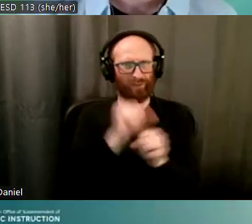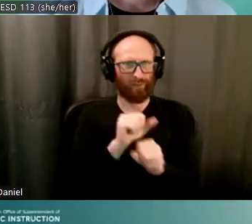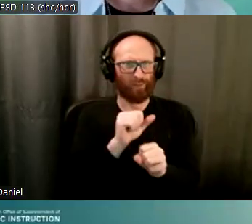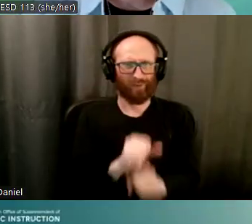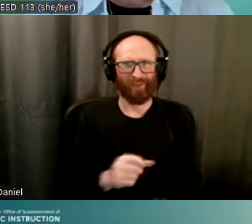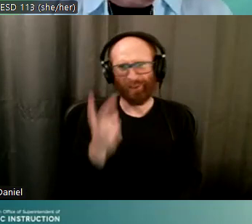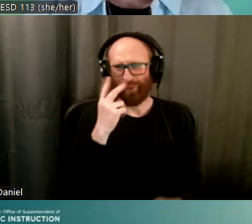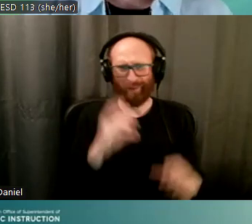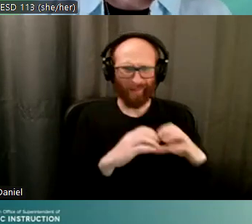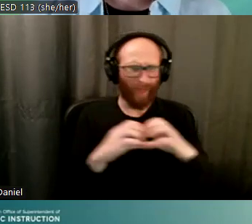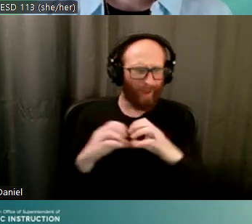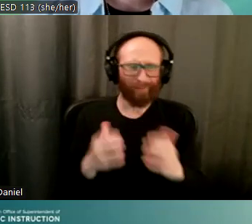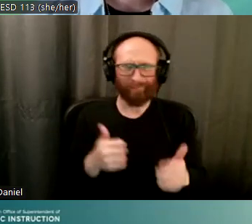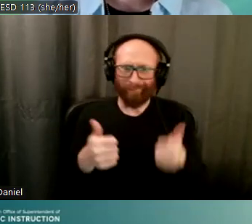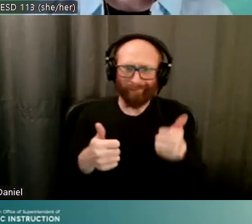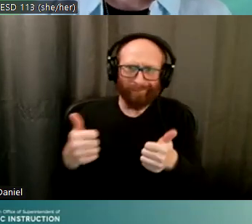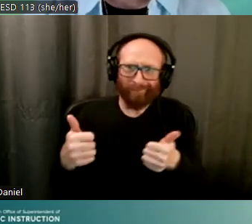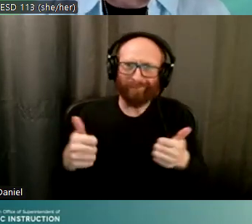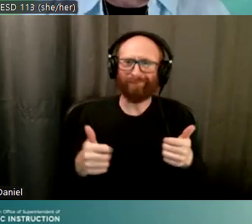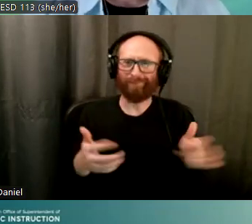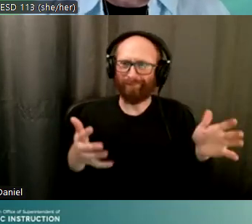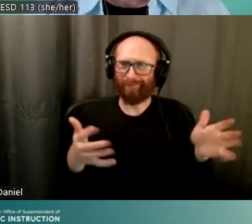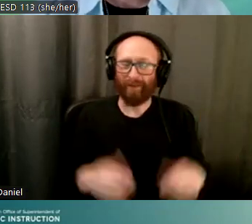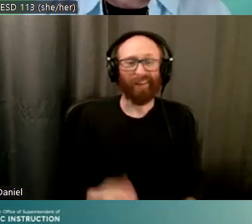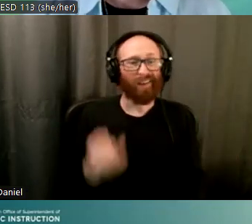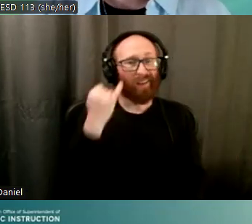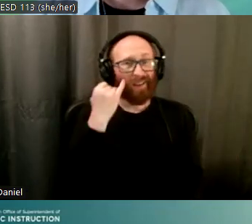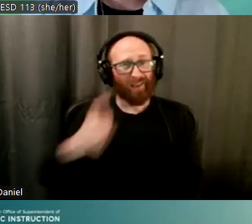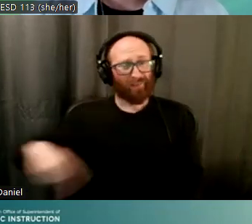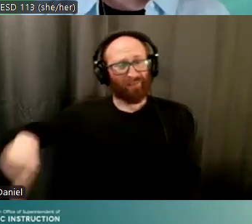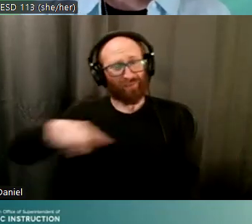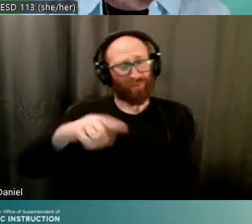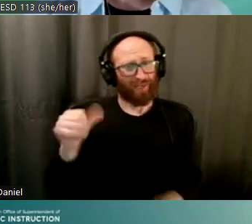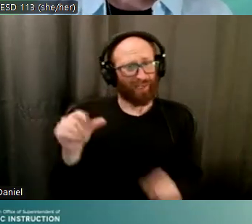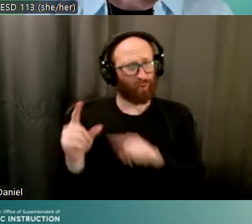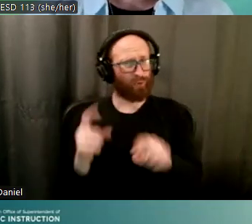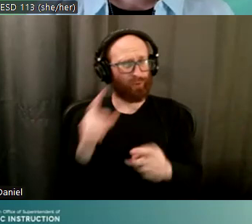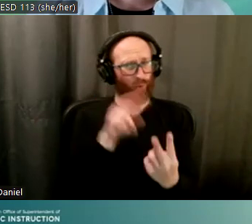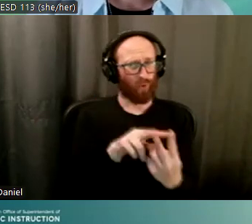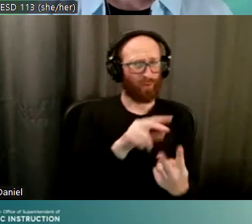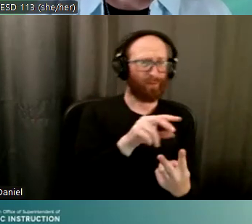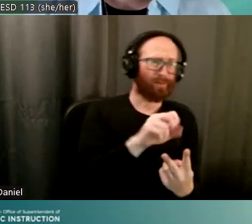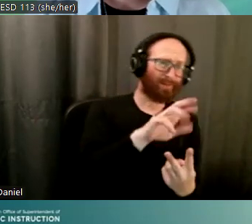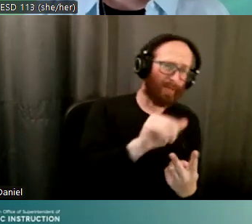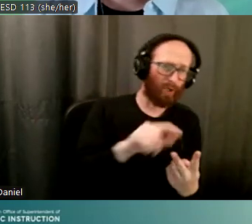love. If we have any questions for either Sarah, Caitlin, or Josh, feel free